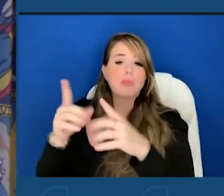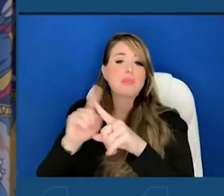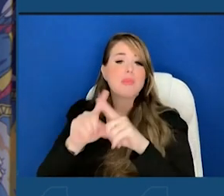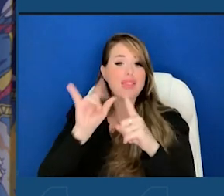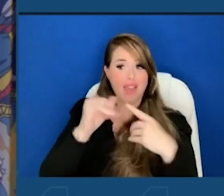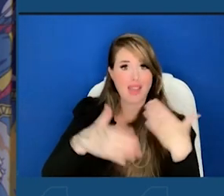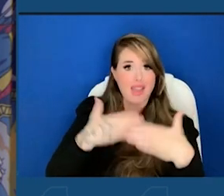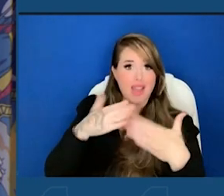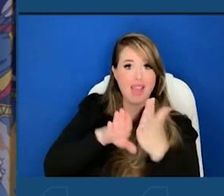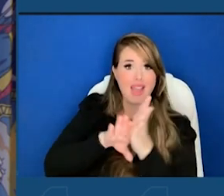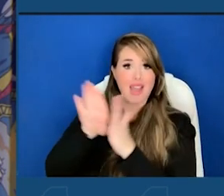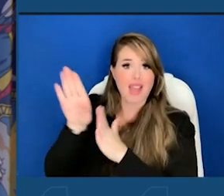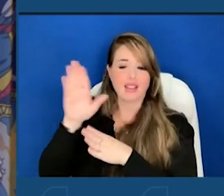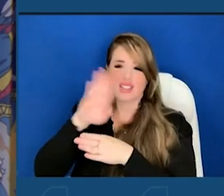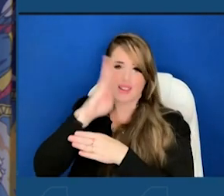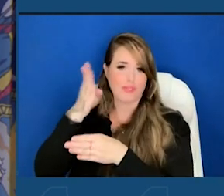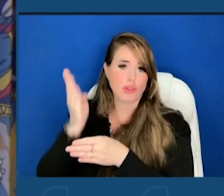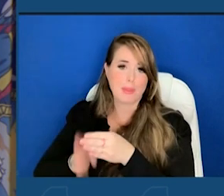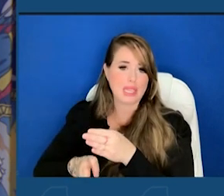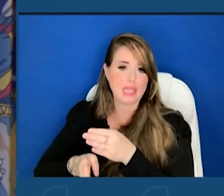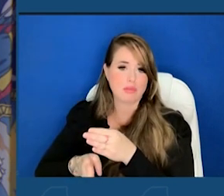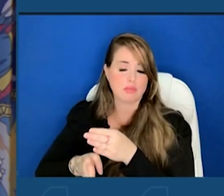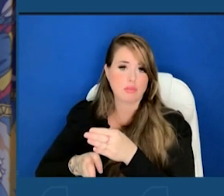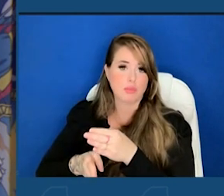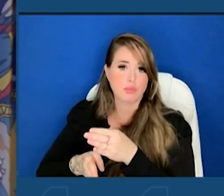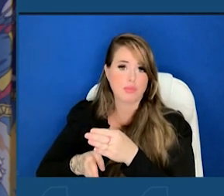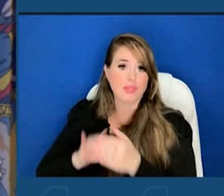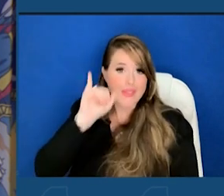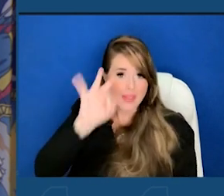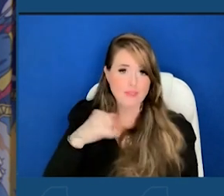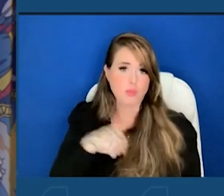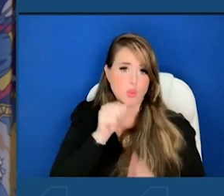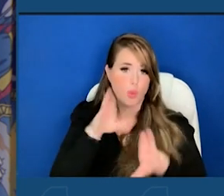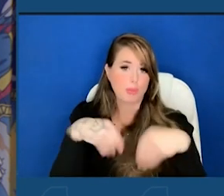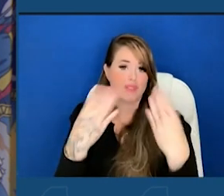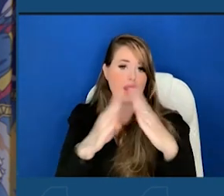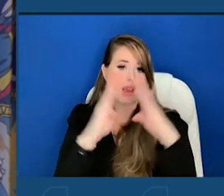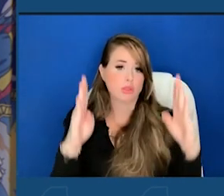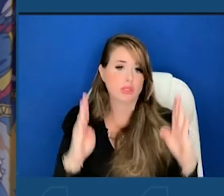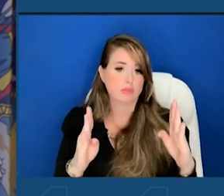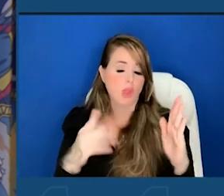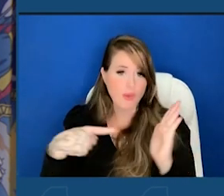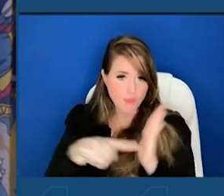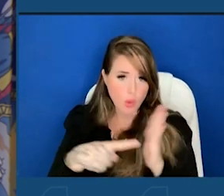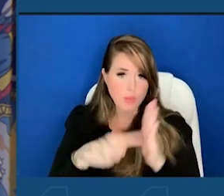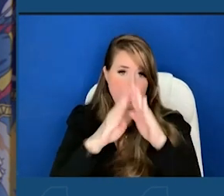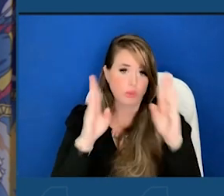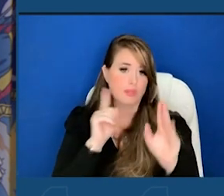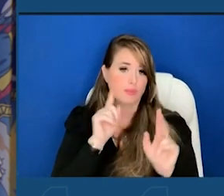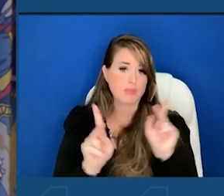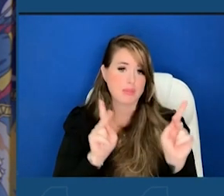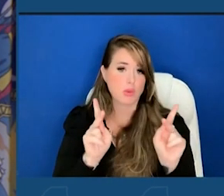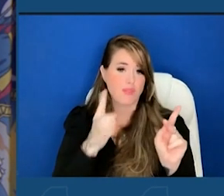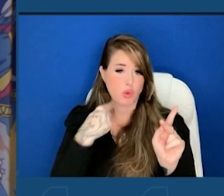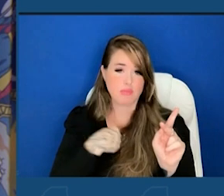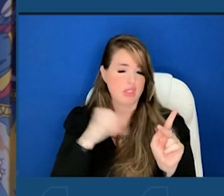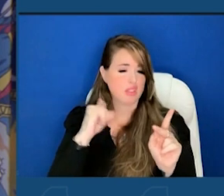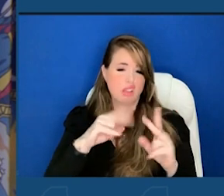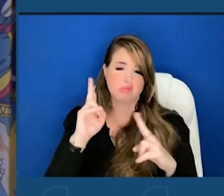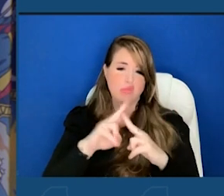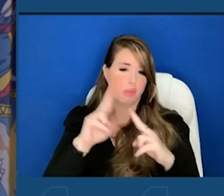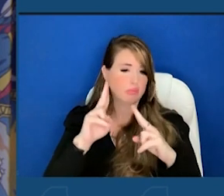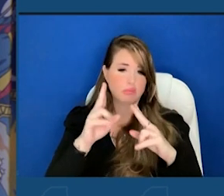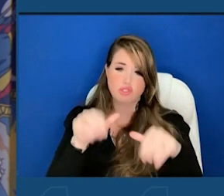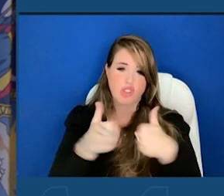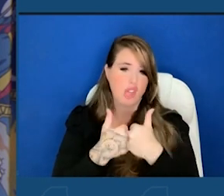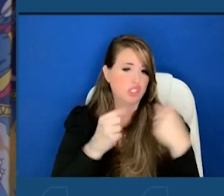will never be complete if we don't provide housing that people can afford. And that, to me, is the greatest challenge facing